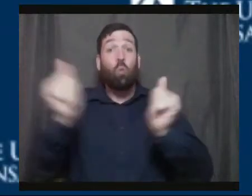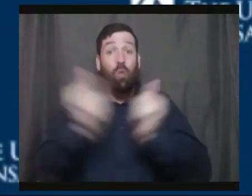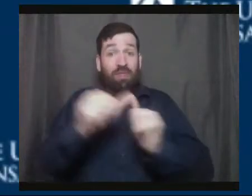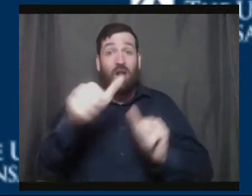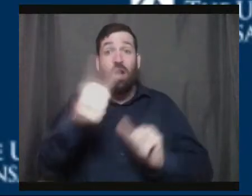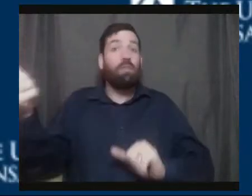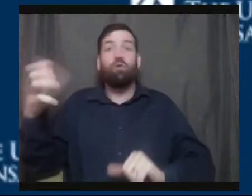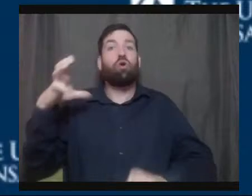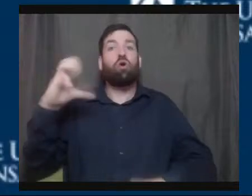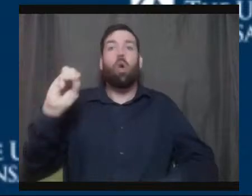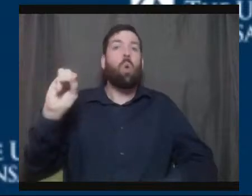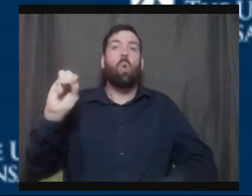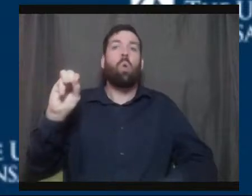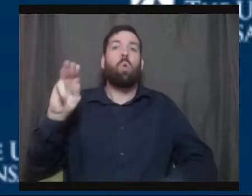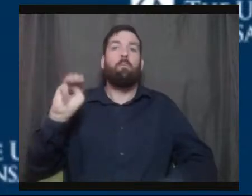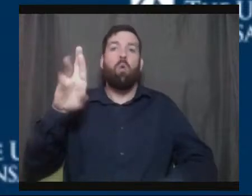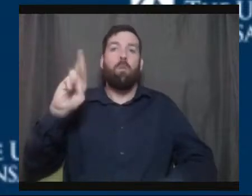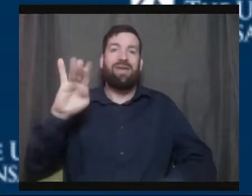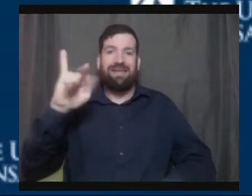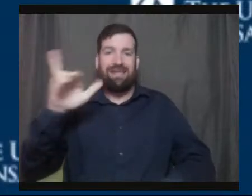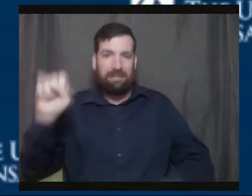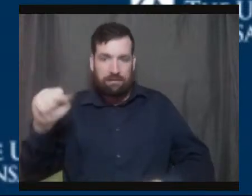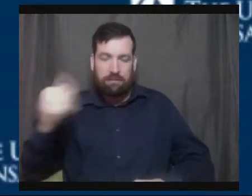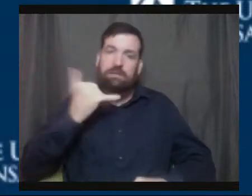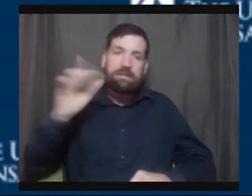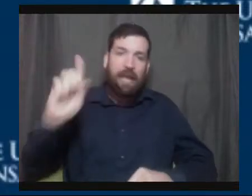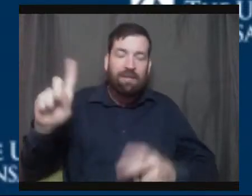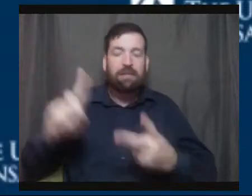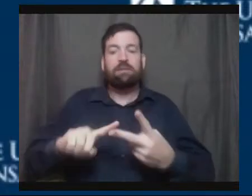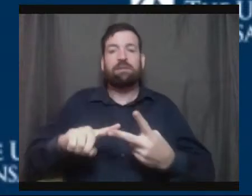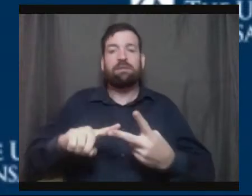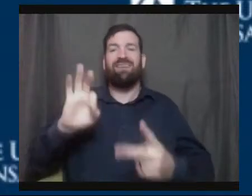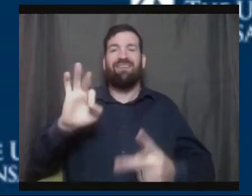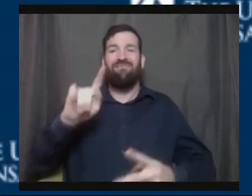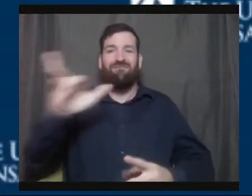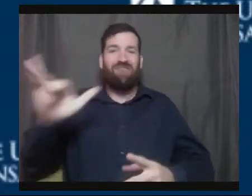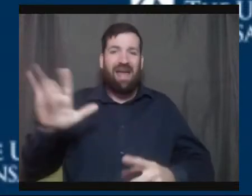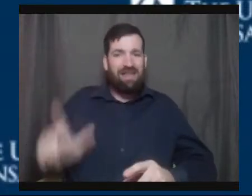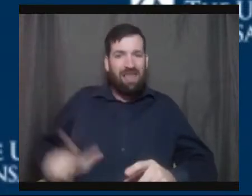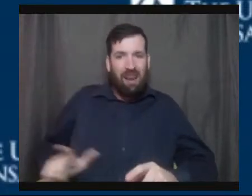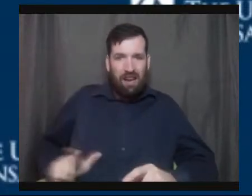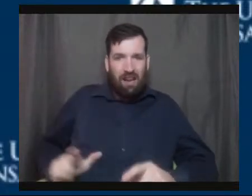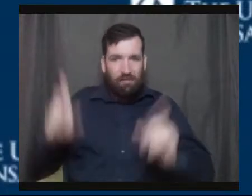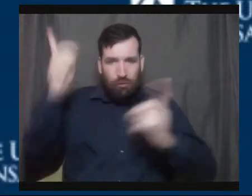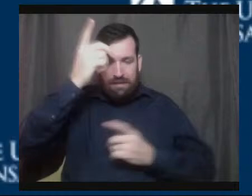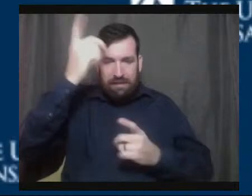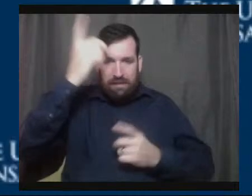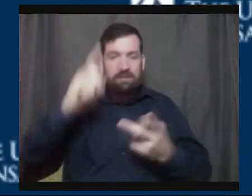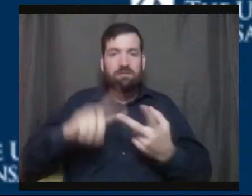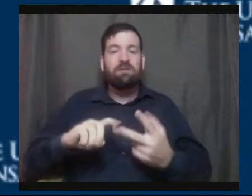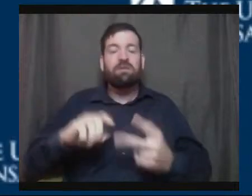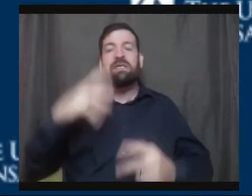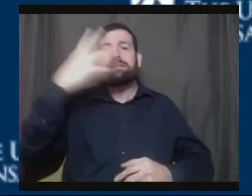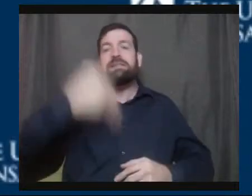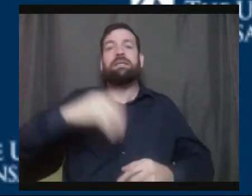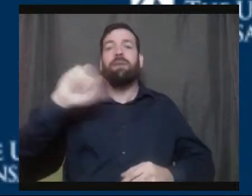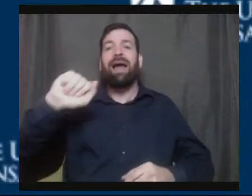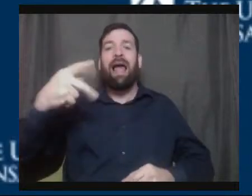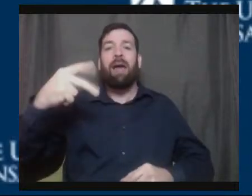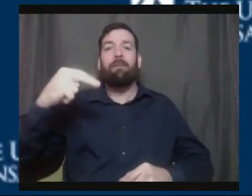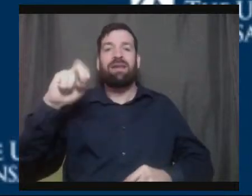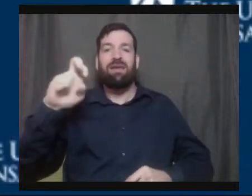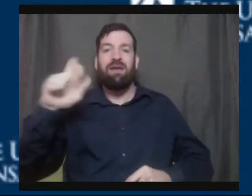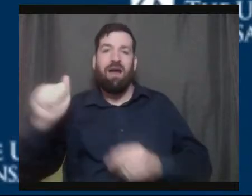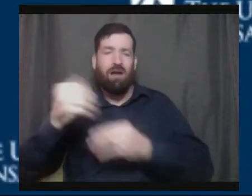associated with obesity, such as diabetes, fatty liver disease, obstructive sleep apnea, multiple more. Those are just to name a few. Those are the